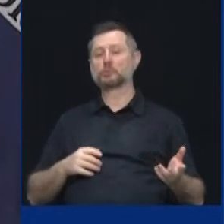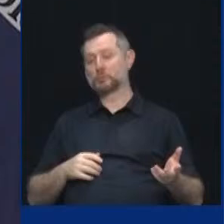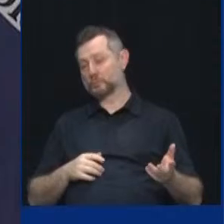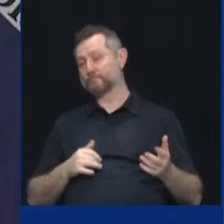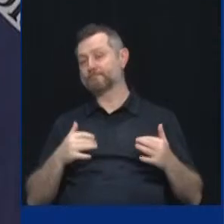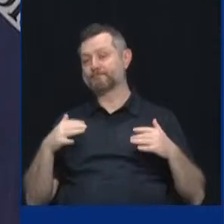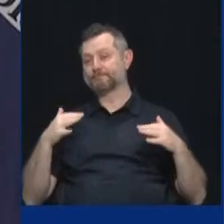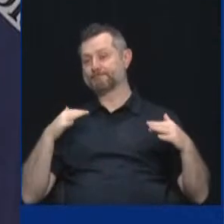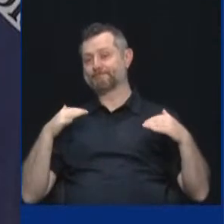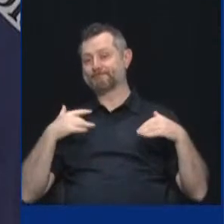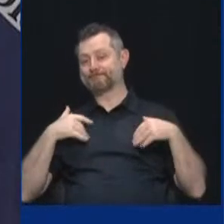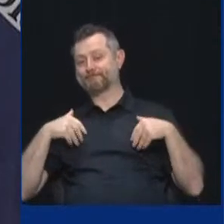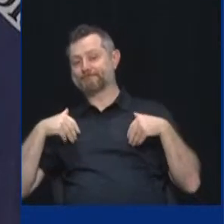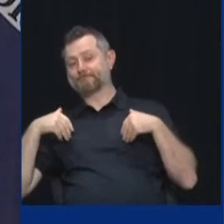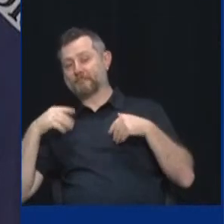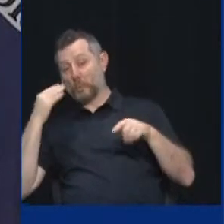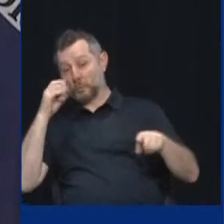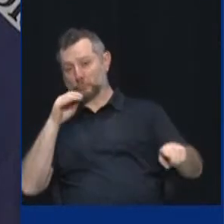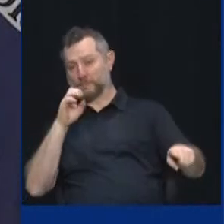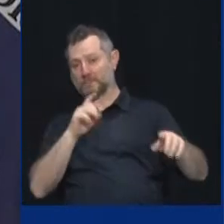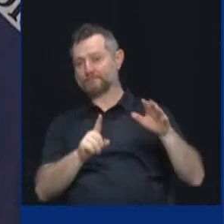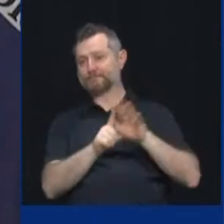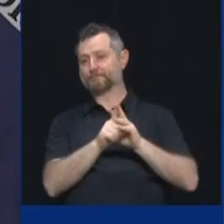Look at the front page of the newspapers.